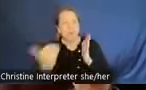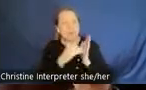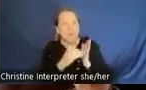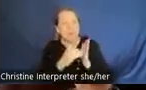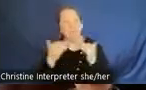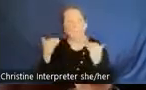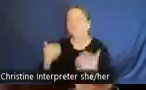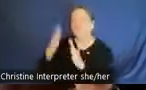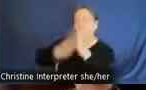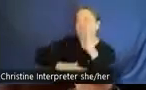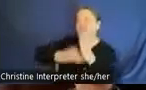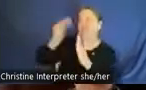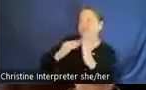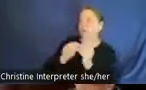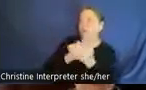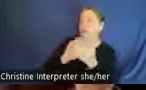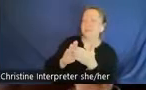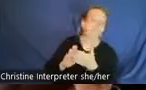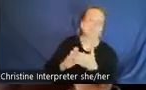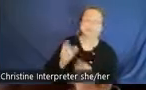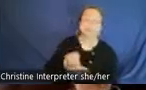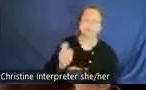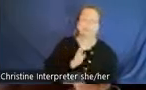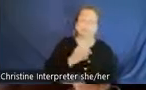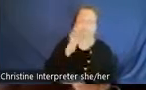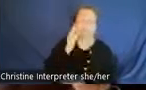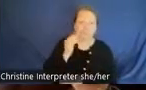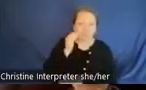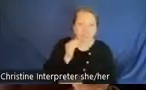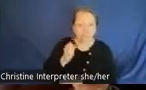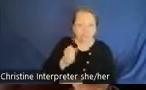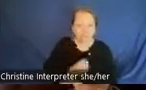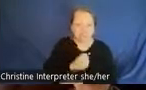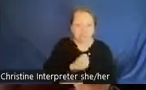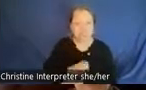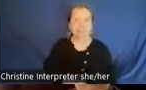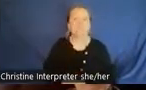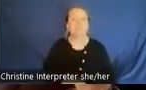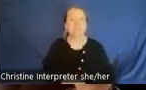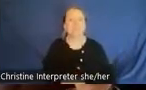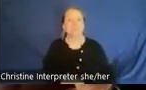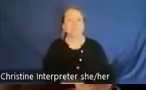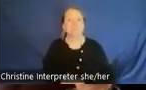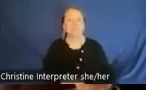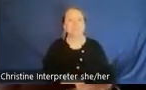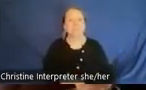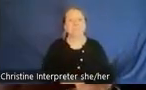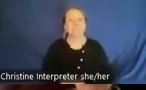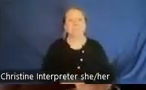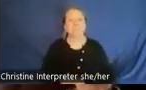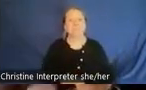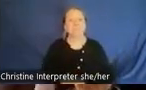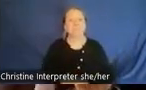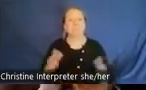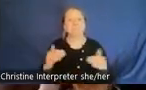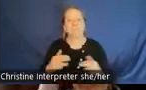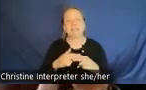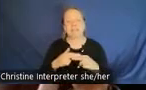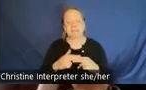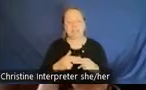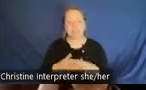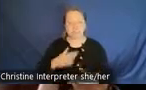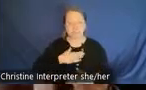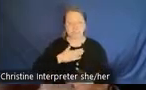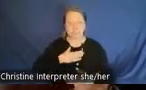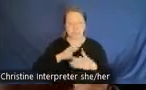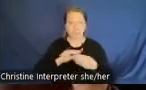us. So I want to share with you, next slide, instead of my story, I'm going to share with